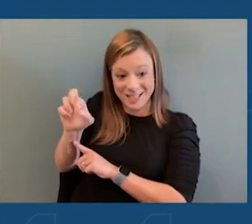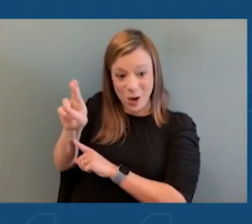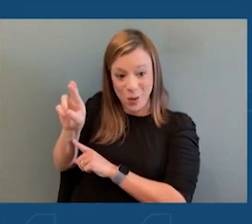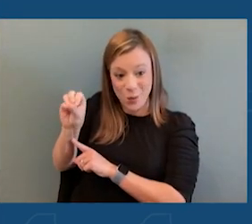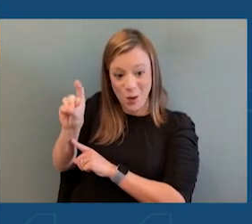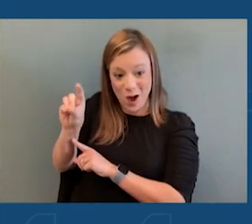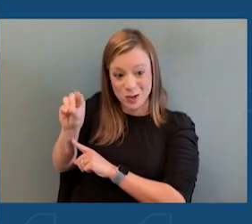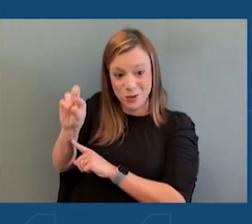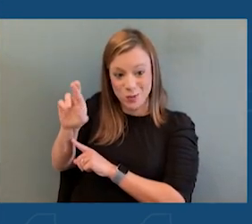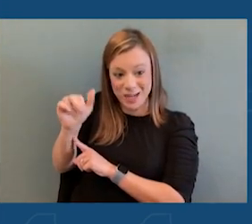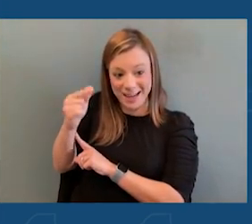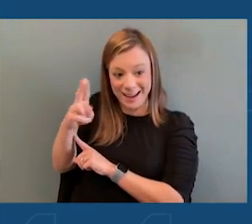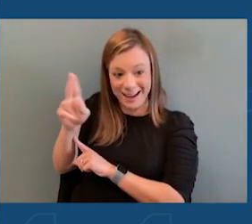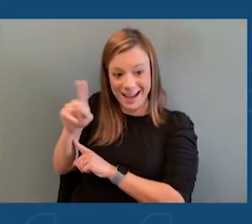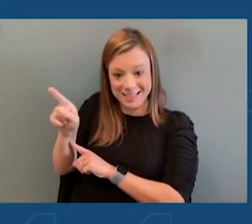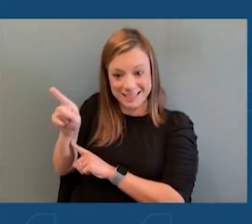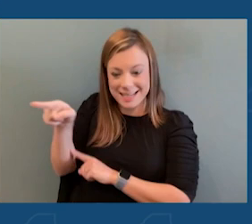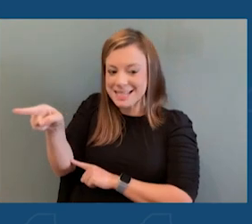fought.